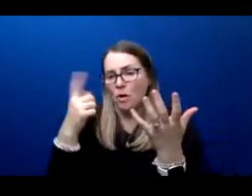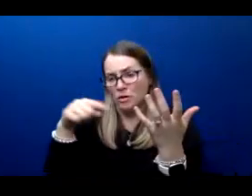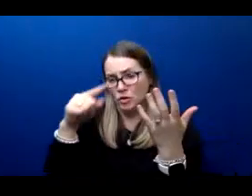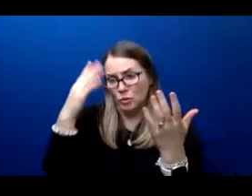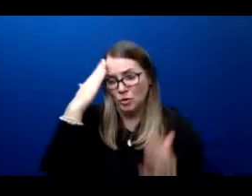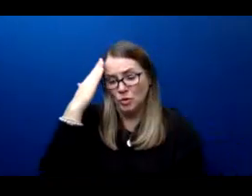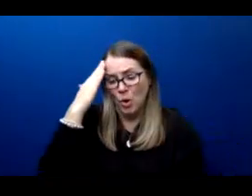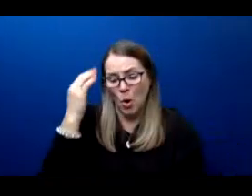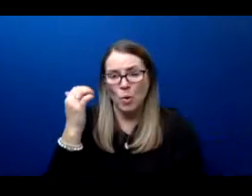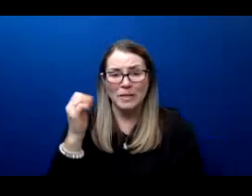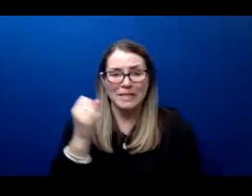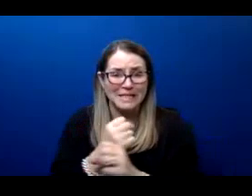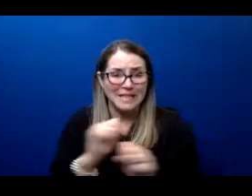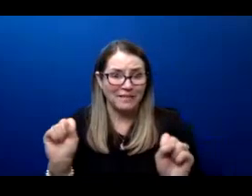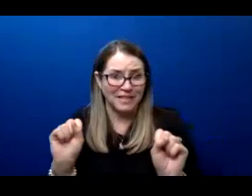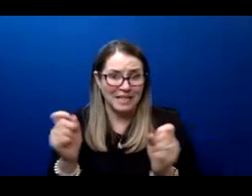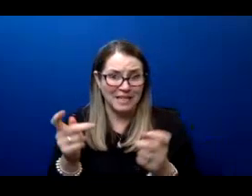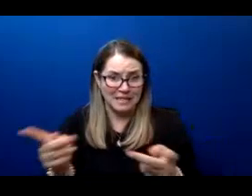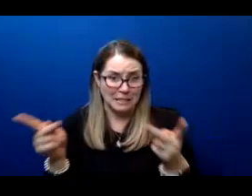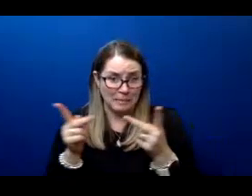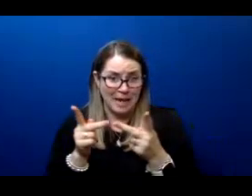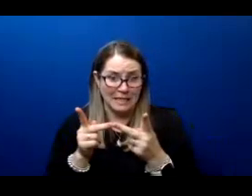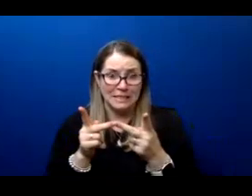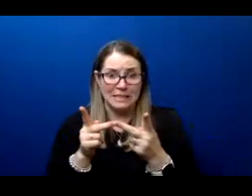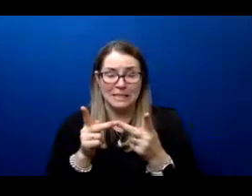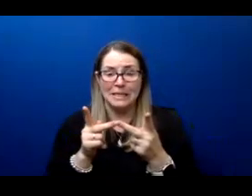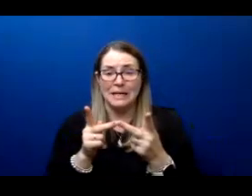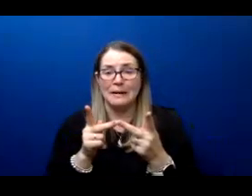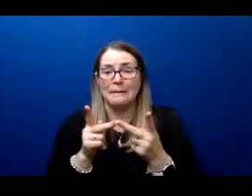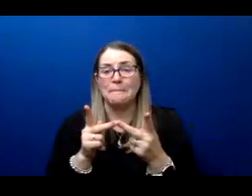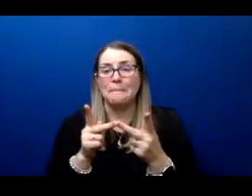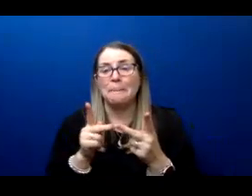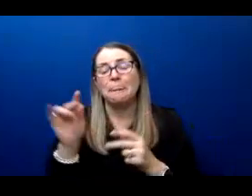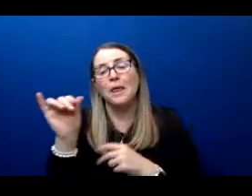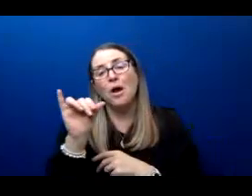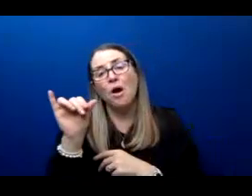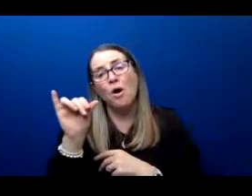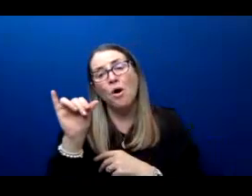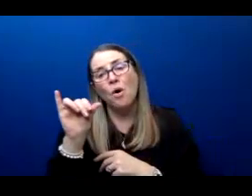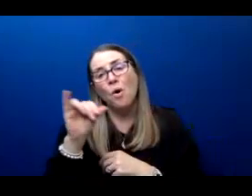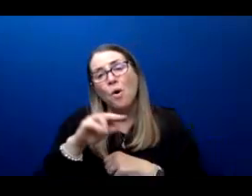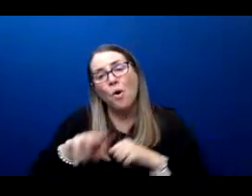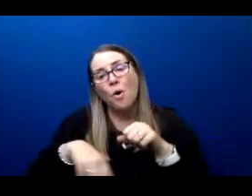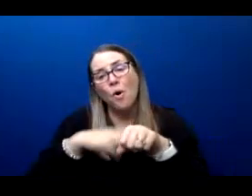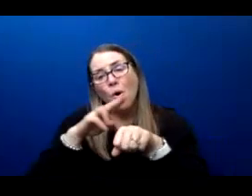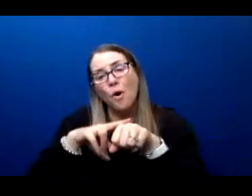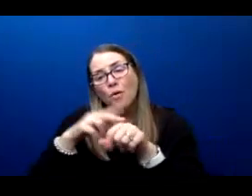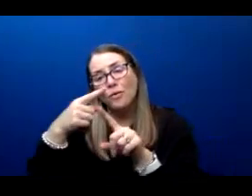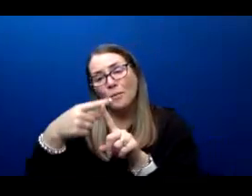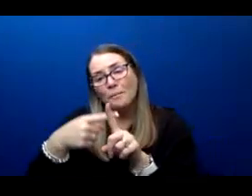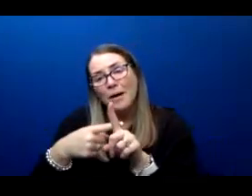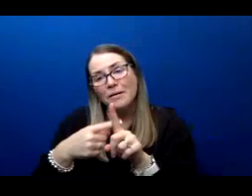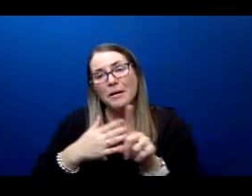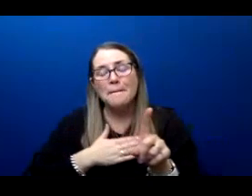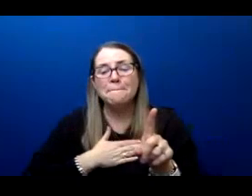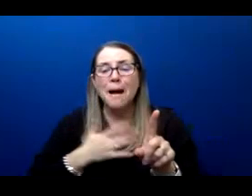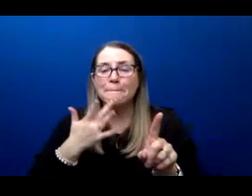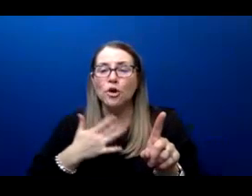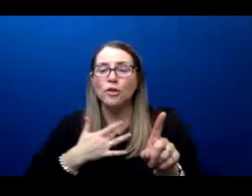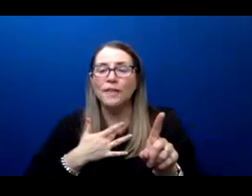that safety space, particularly right now. And also, it's a national month that y'all don't know, my birthday, June